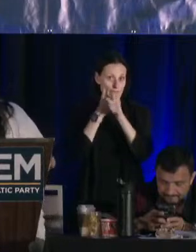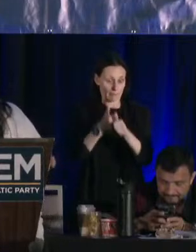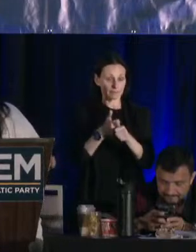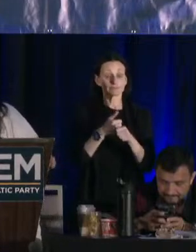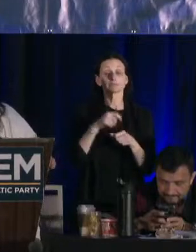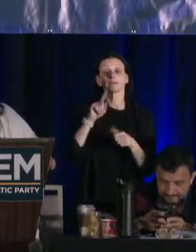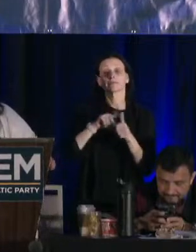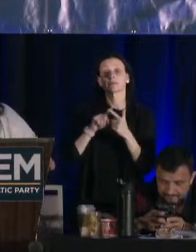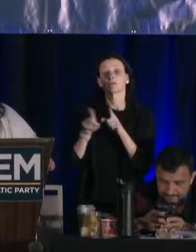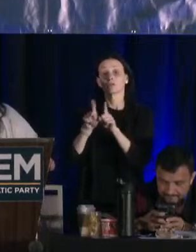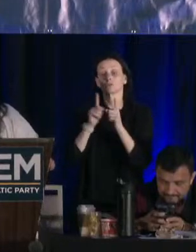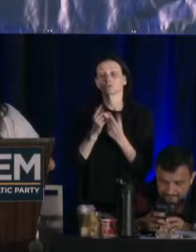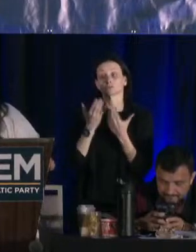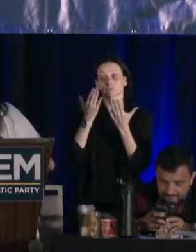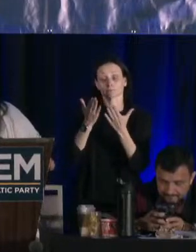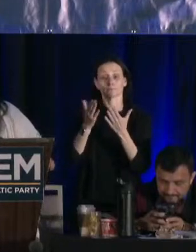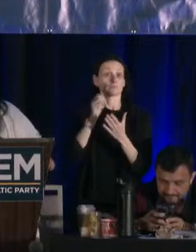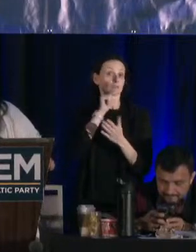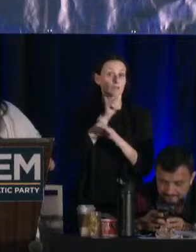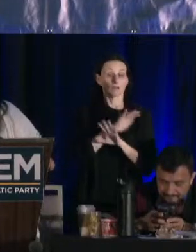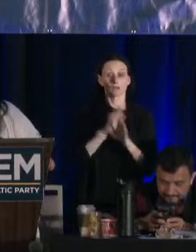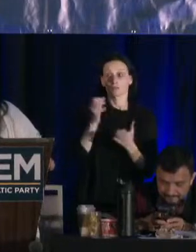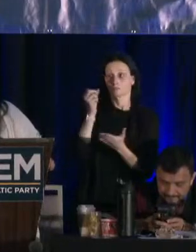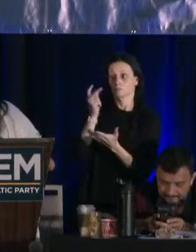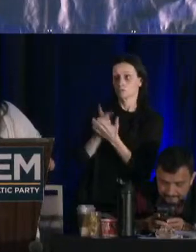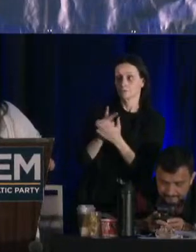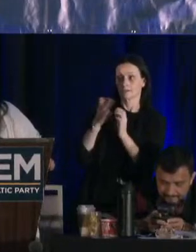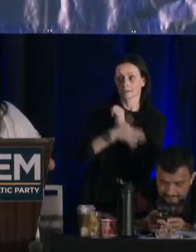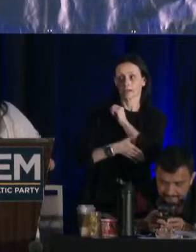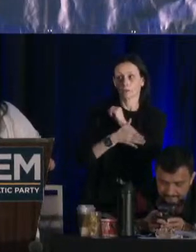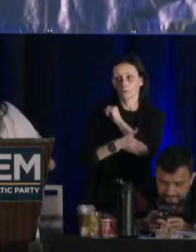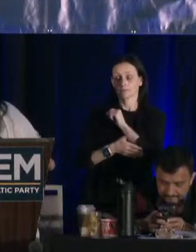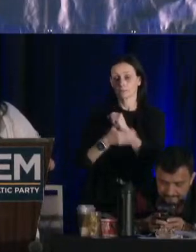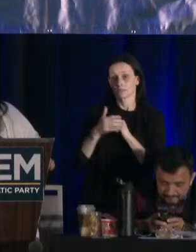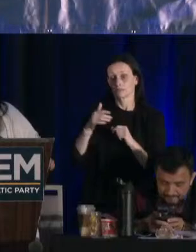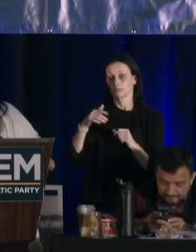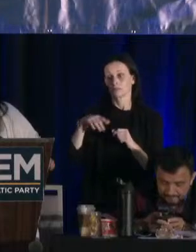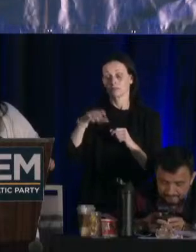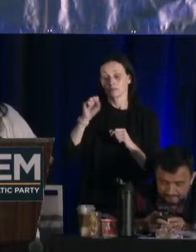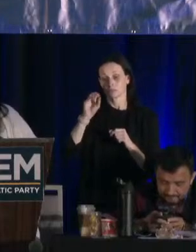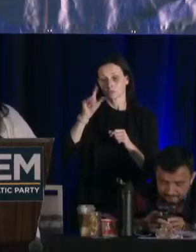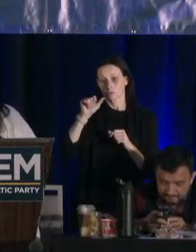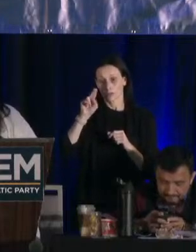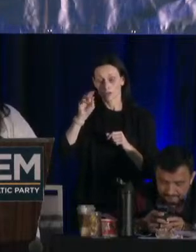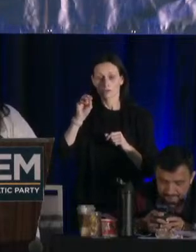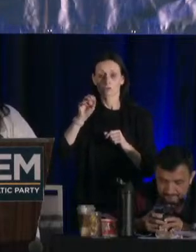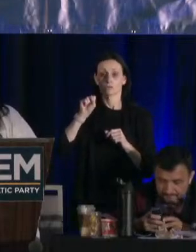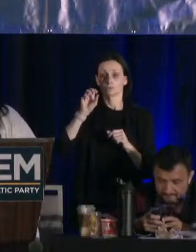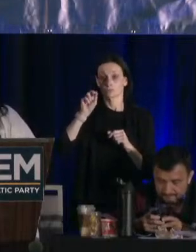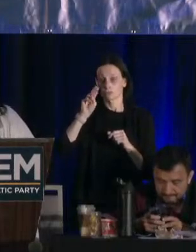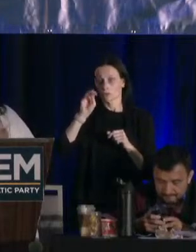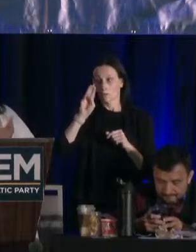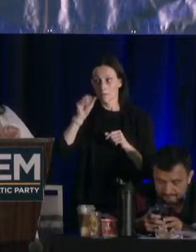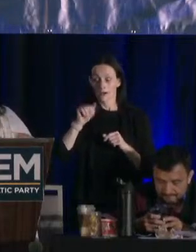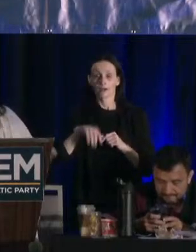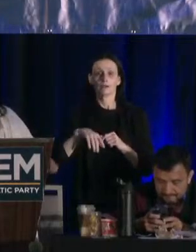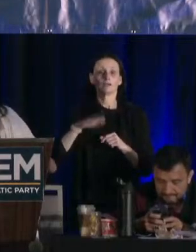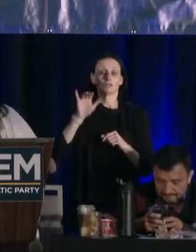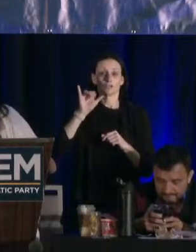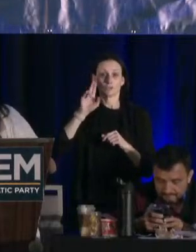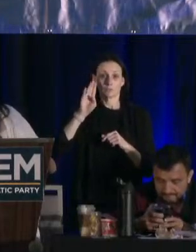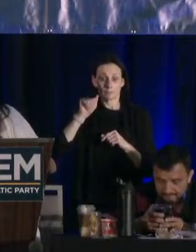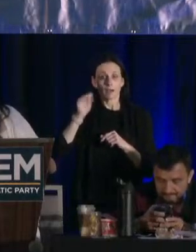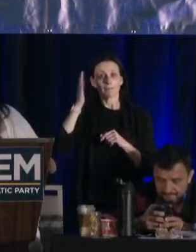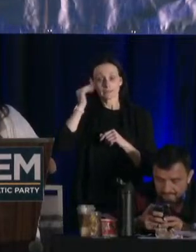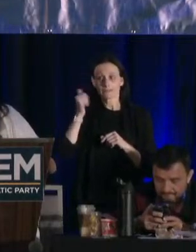also recommended that we not approve the counties of Mono, Solano, Sonoma, and Yuba County because they didn't